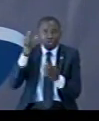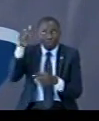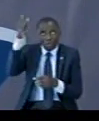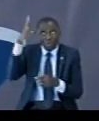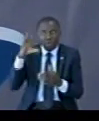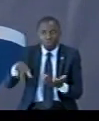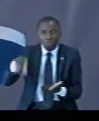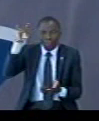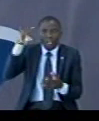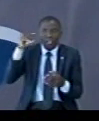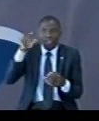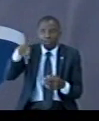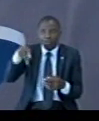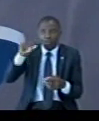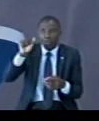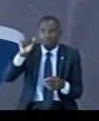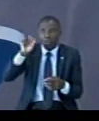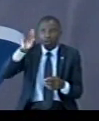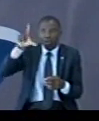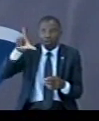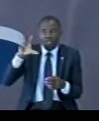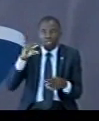In the early 70s,